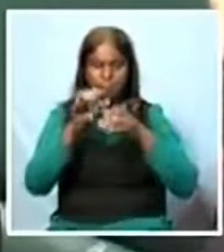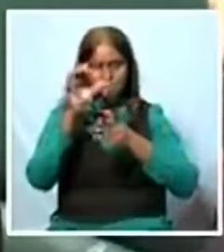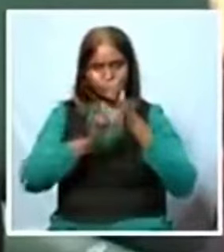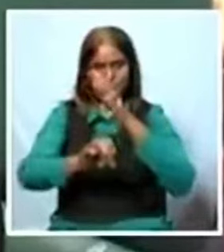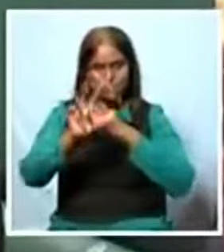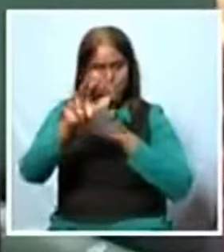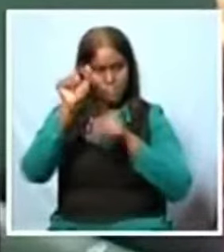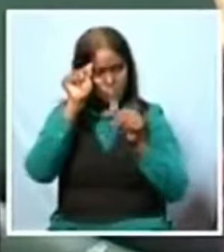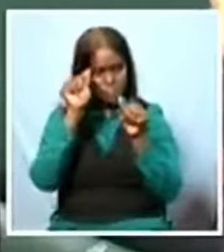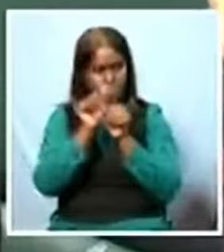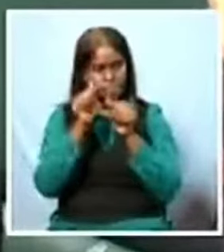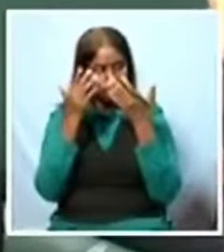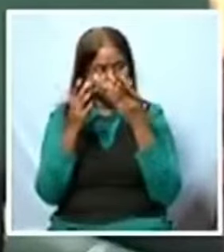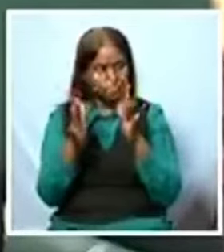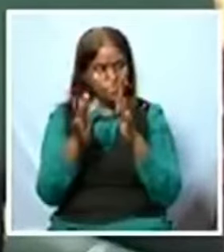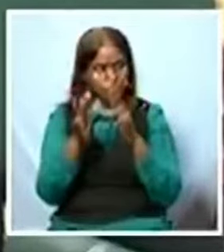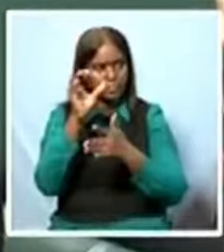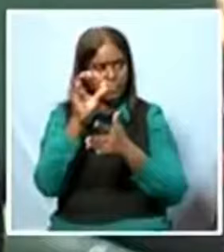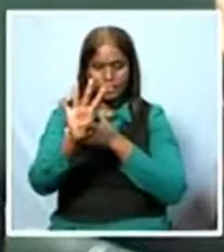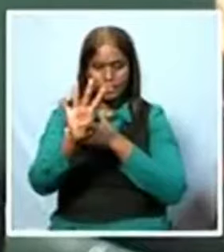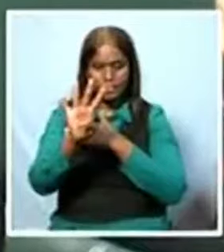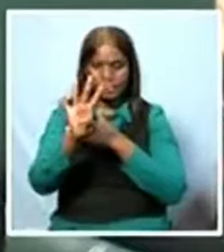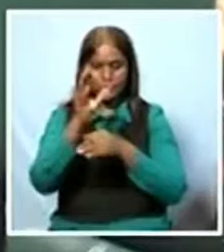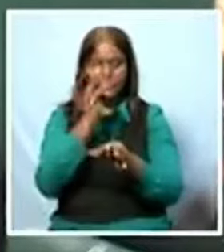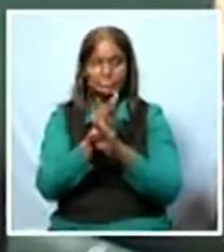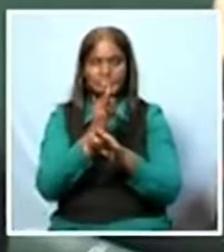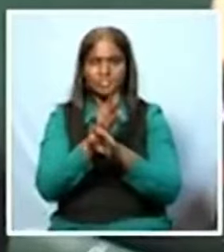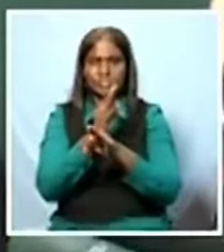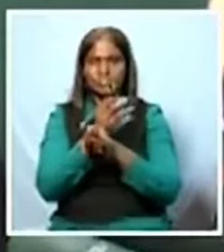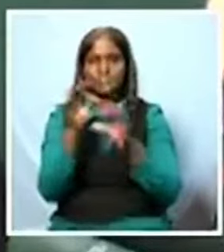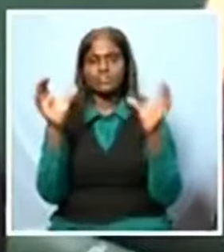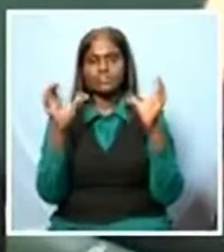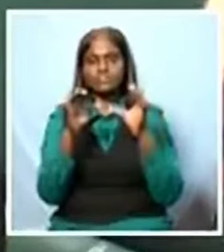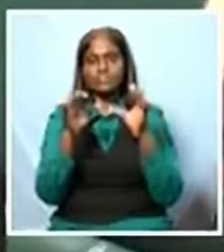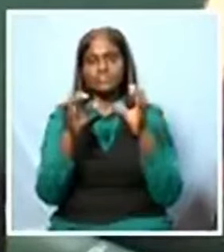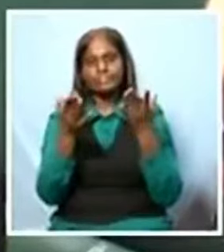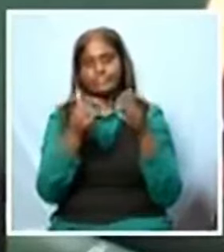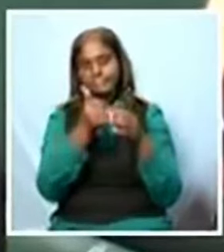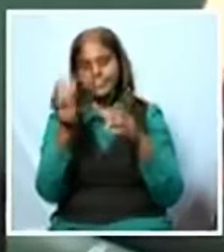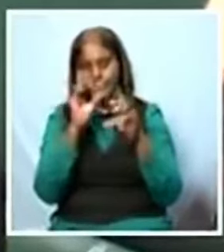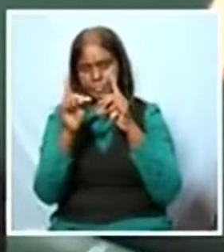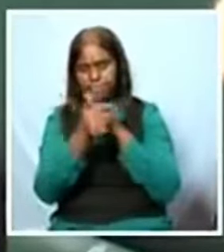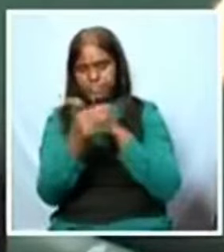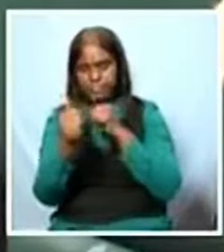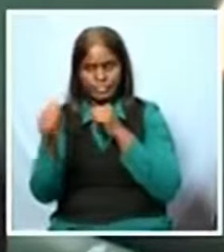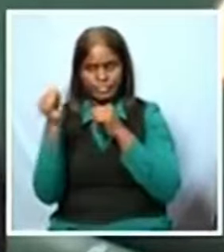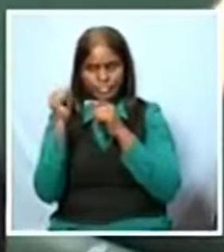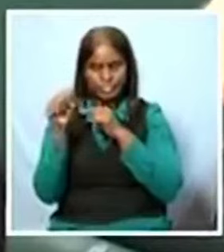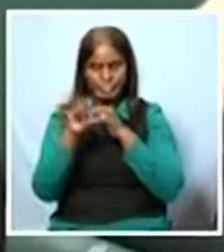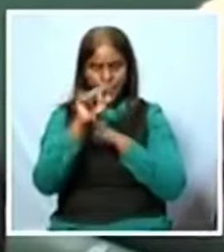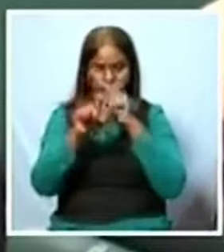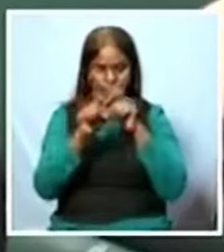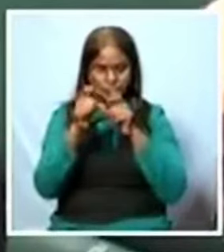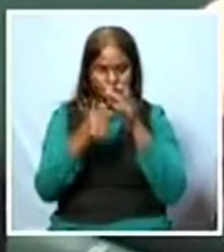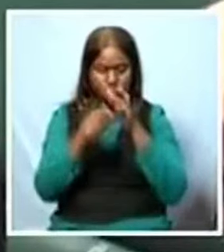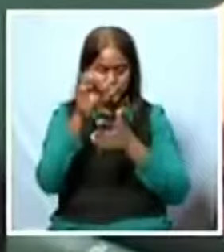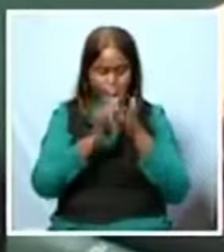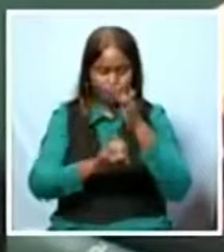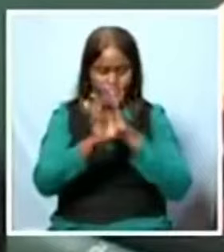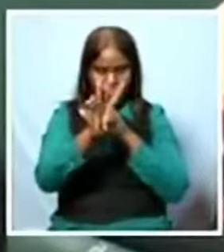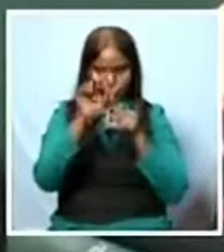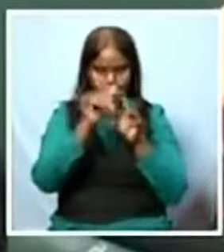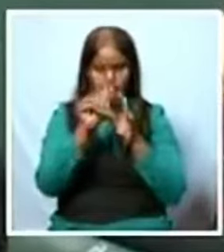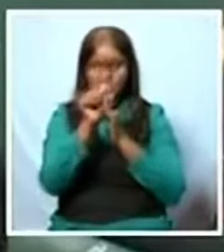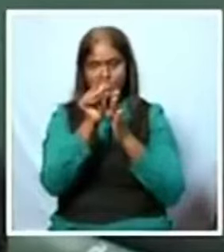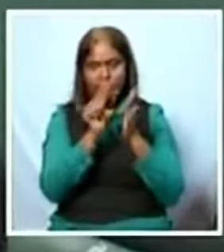is agreed to. Clause 4, function of council. Any debate, any objection? The question is that Clause 4 stands part